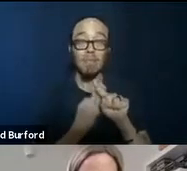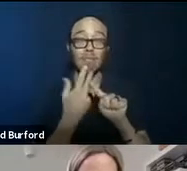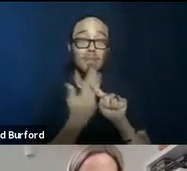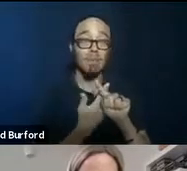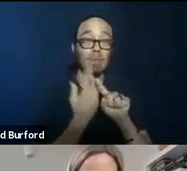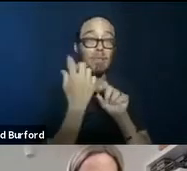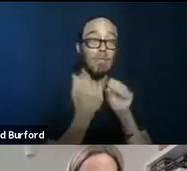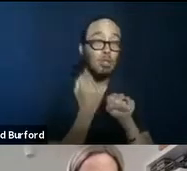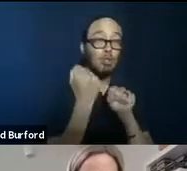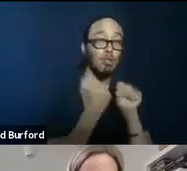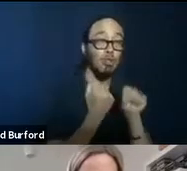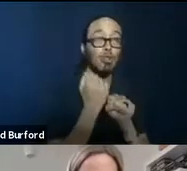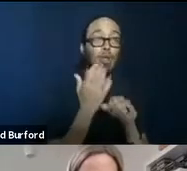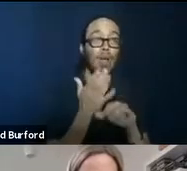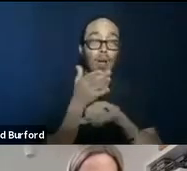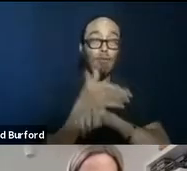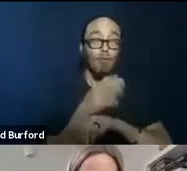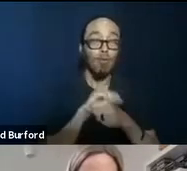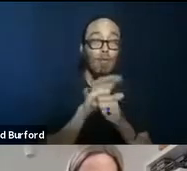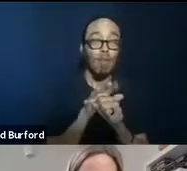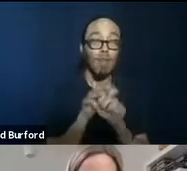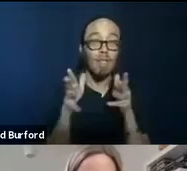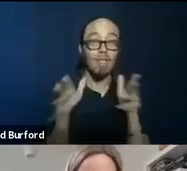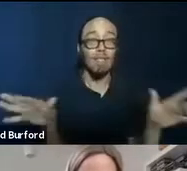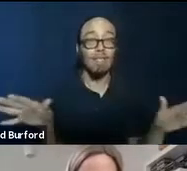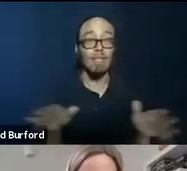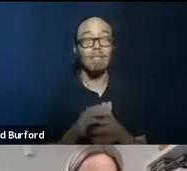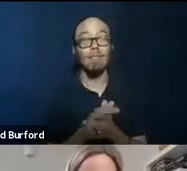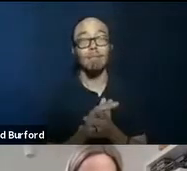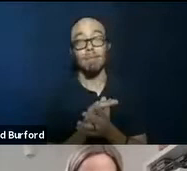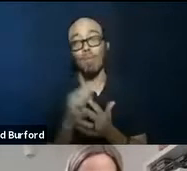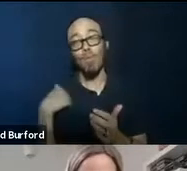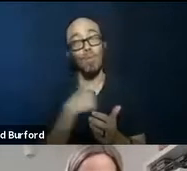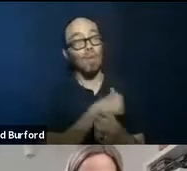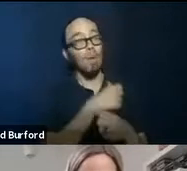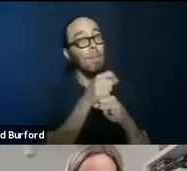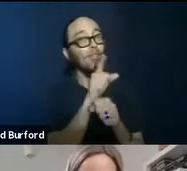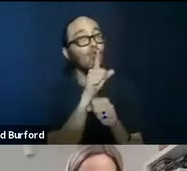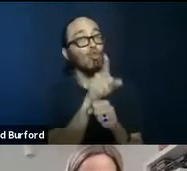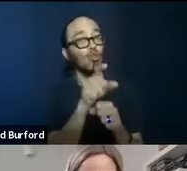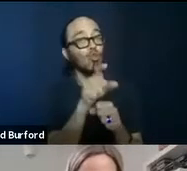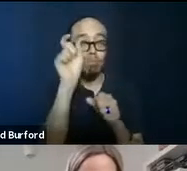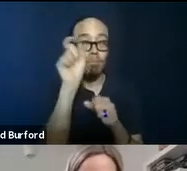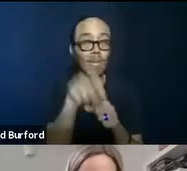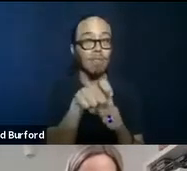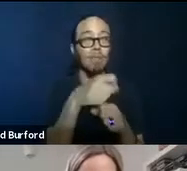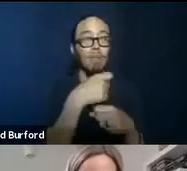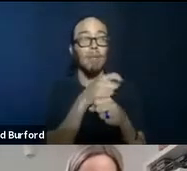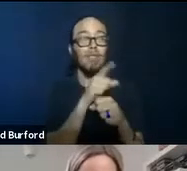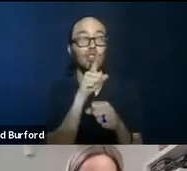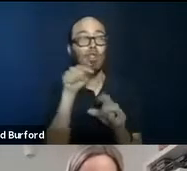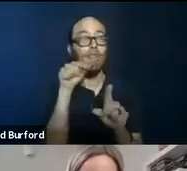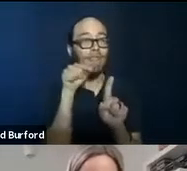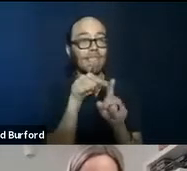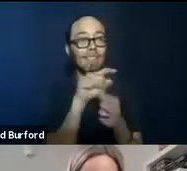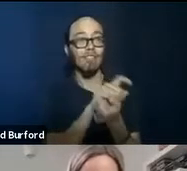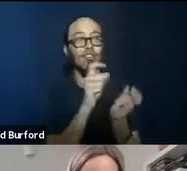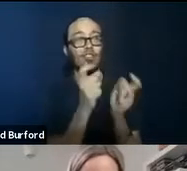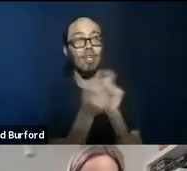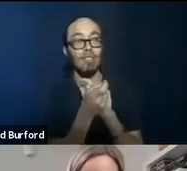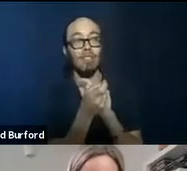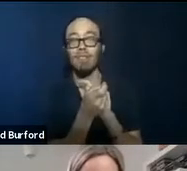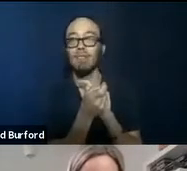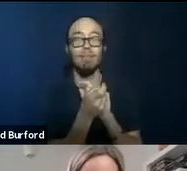due to COVID-19. And we have to make sure, we must make sure that these changes leave no